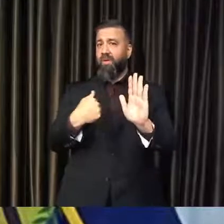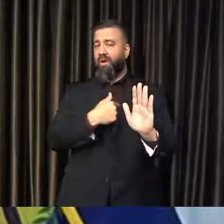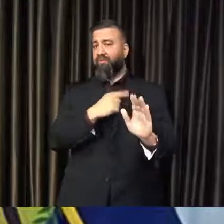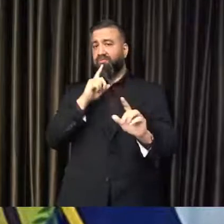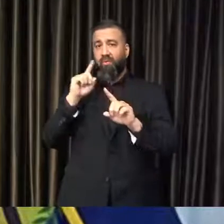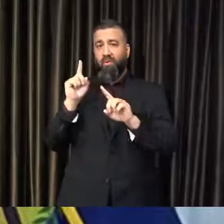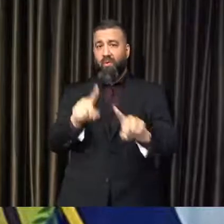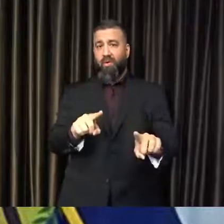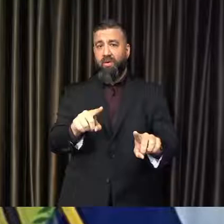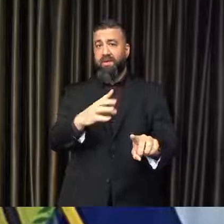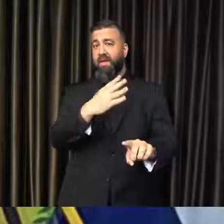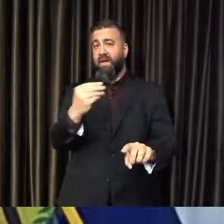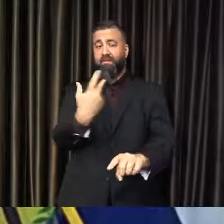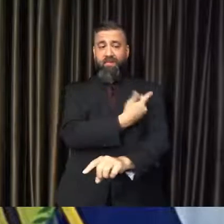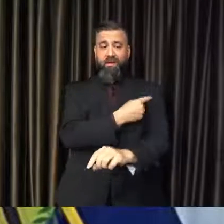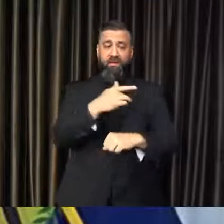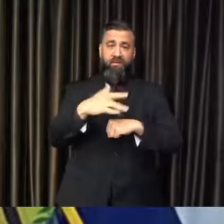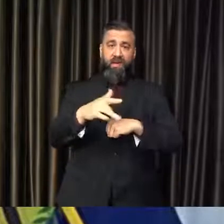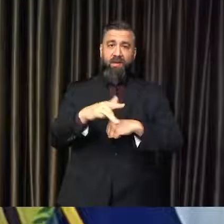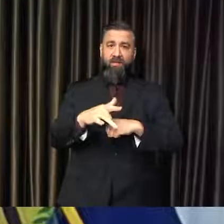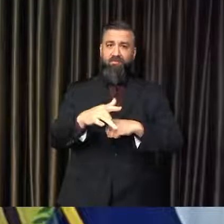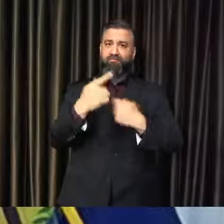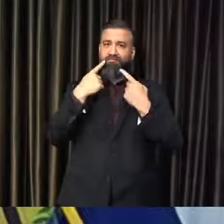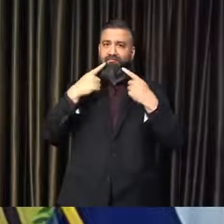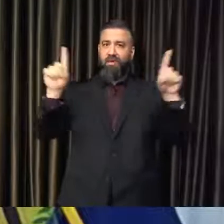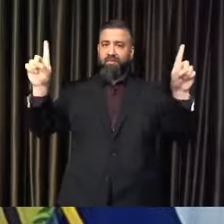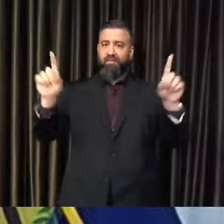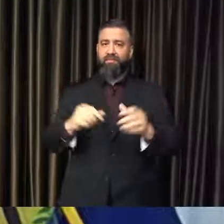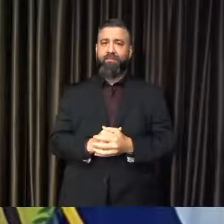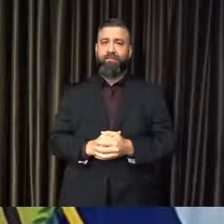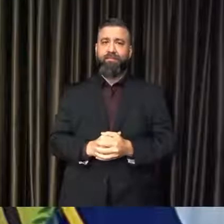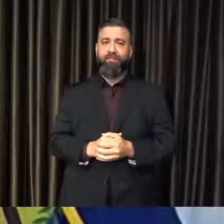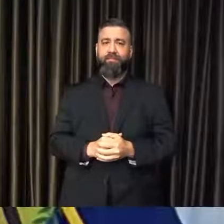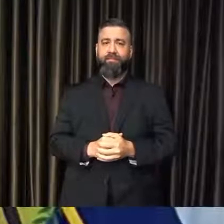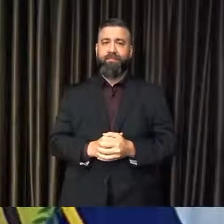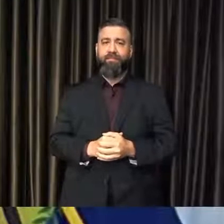along with increased vaccine availability, are making a difference.